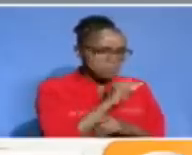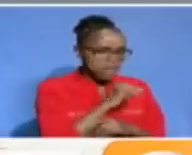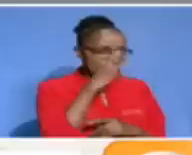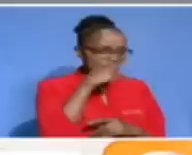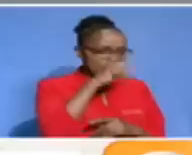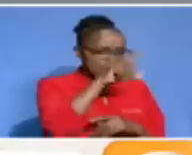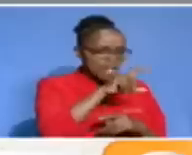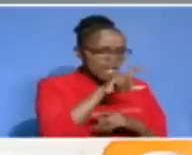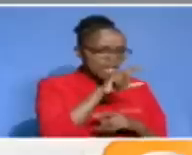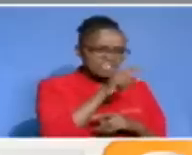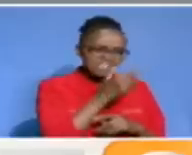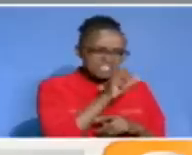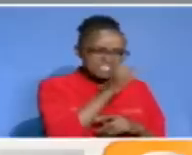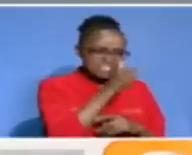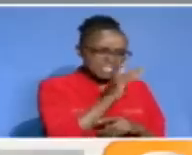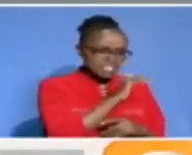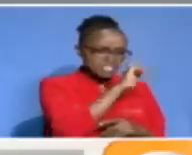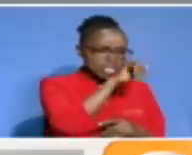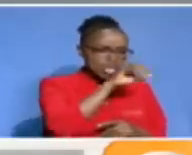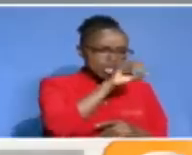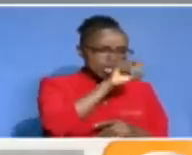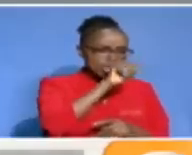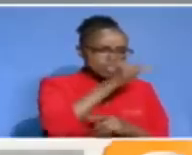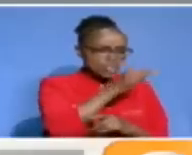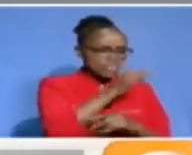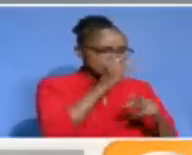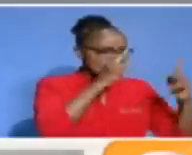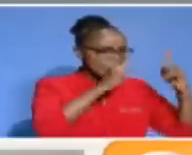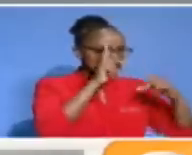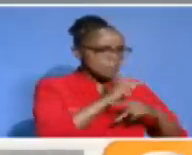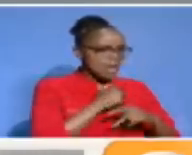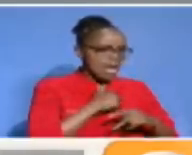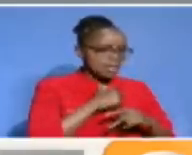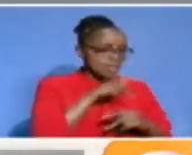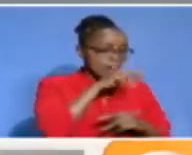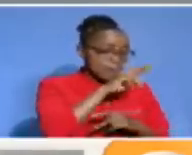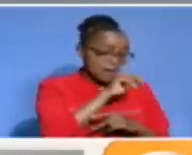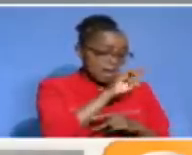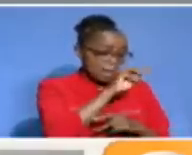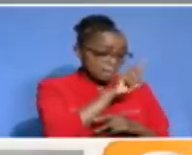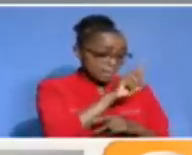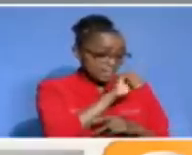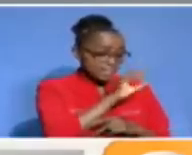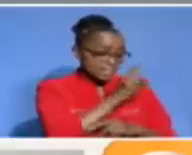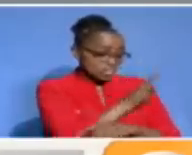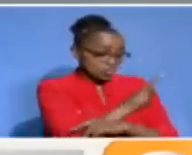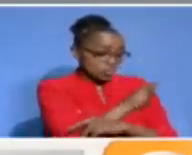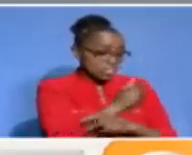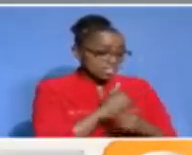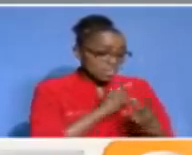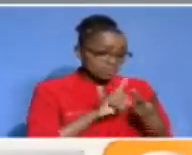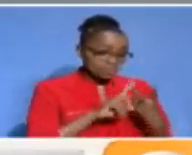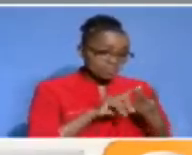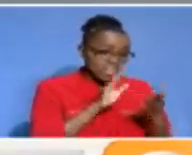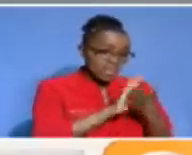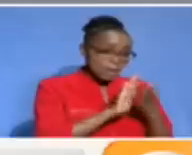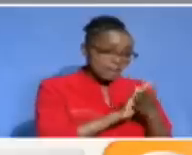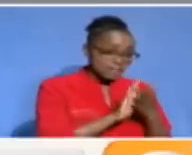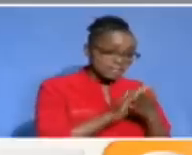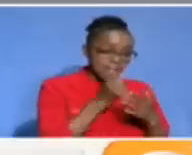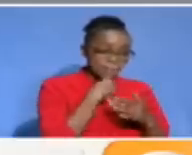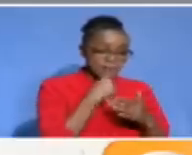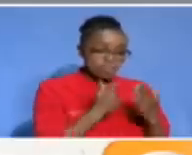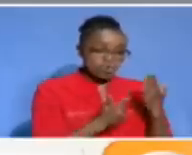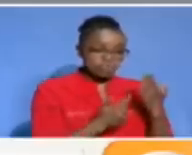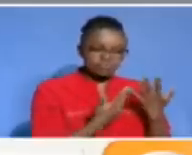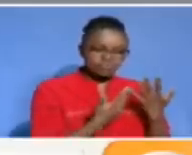St. John's, and all those others. These are now professional. You have paramedics, you have doctors, you have emergency medical technicians who